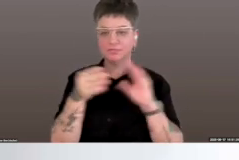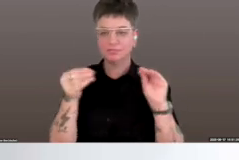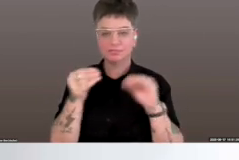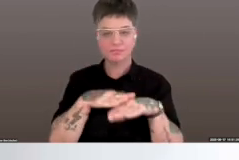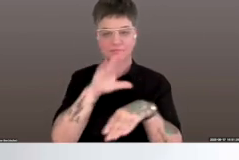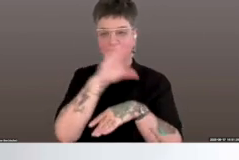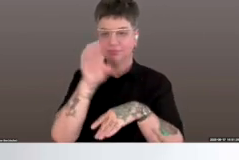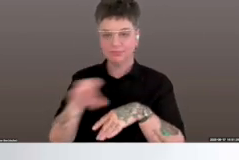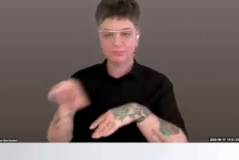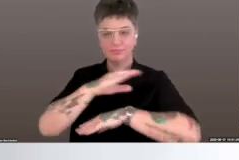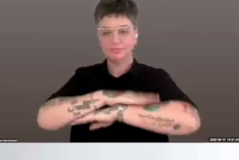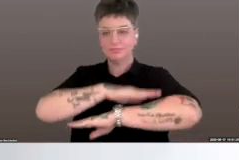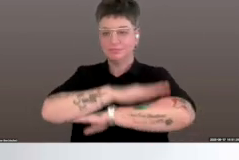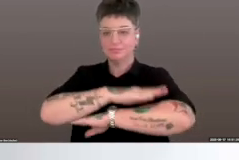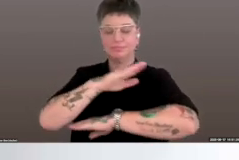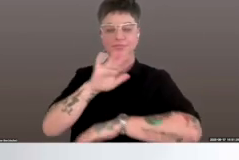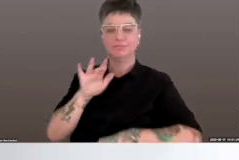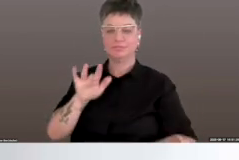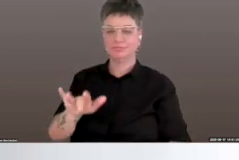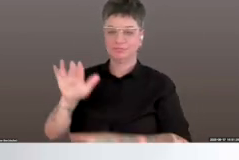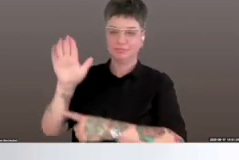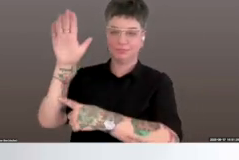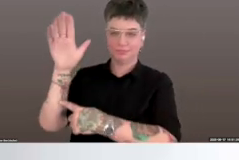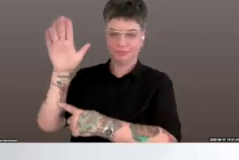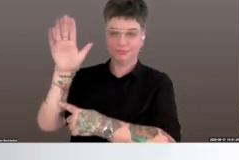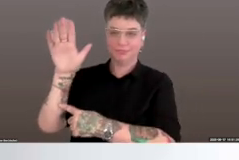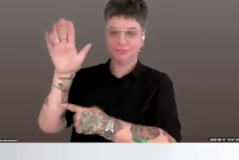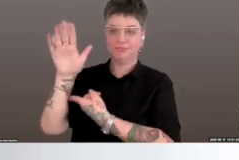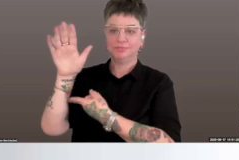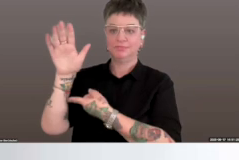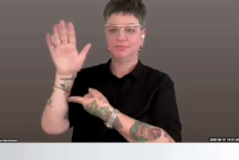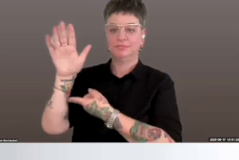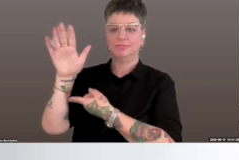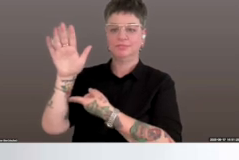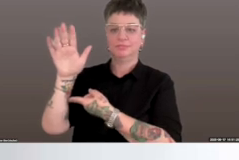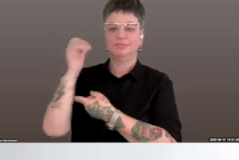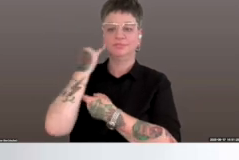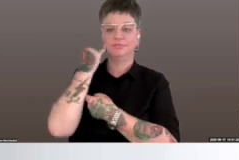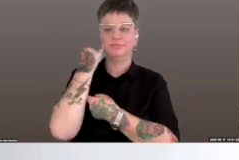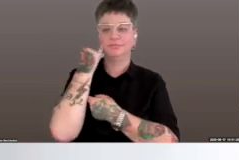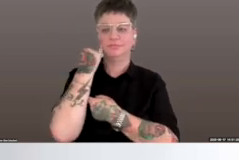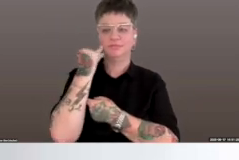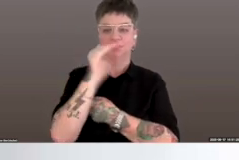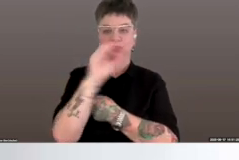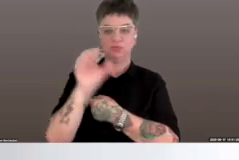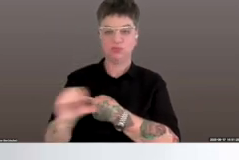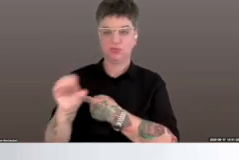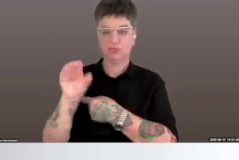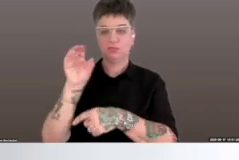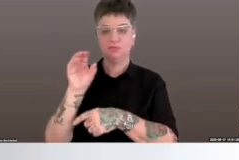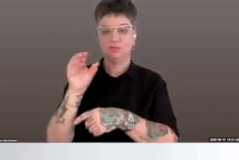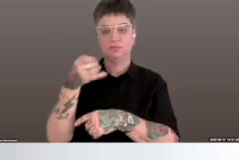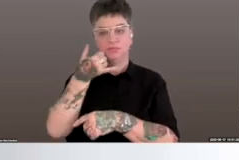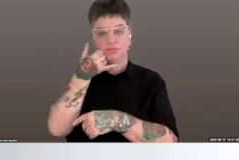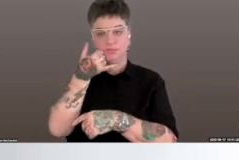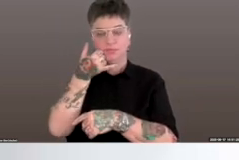Zoom desktop, please click Raise Hand under the Participants tab. If you are on Zoom mobile, tap